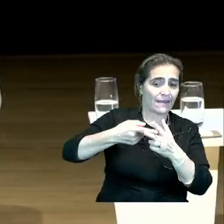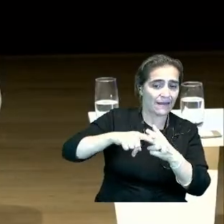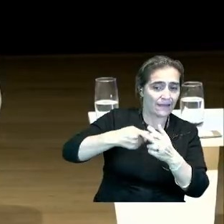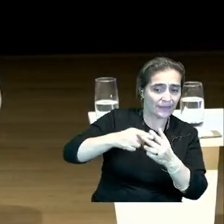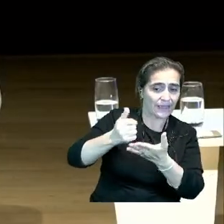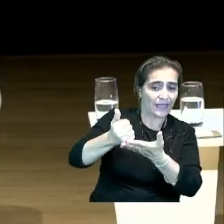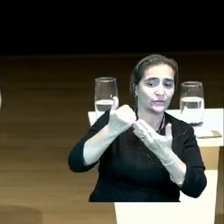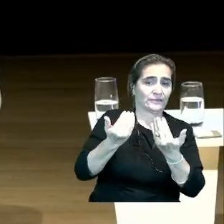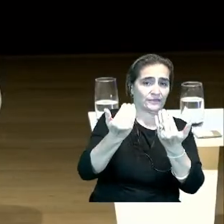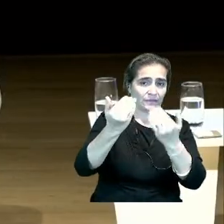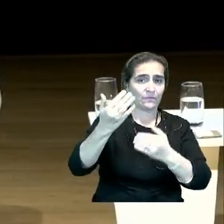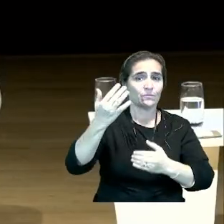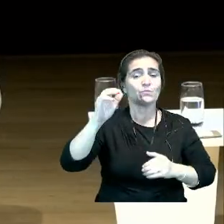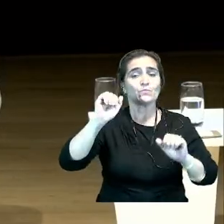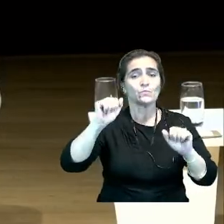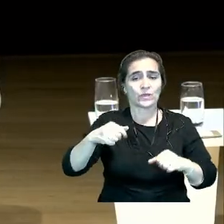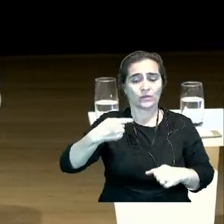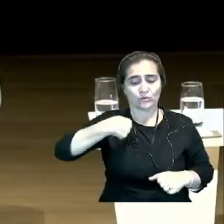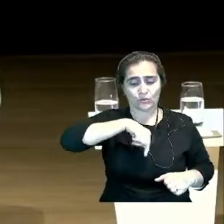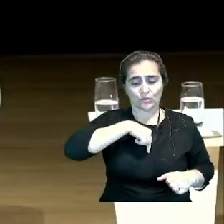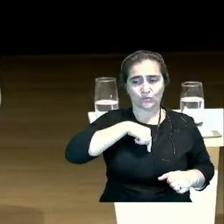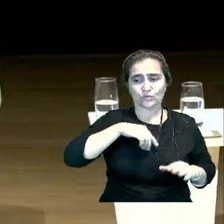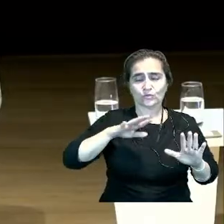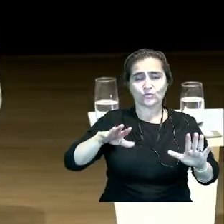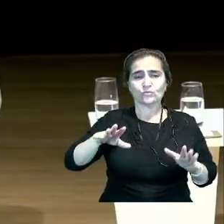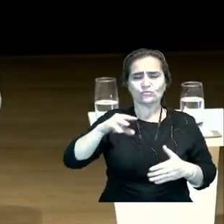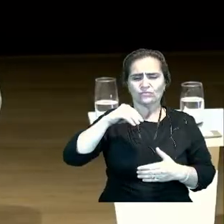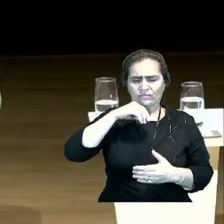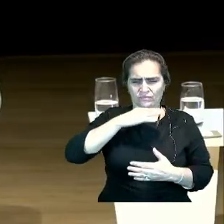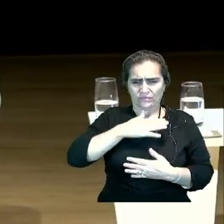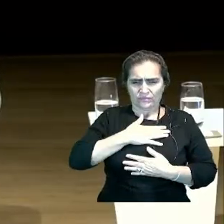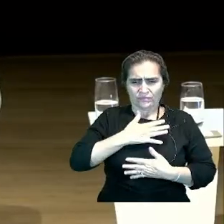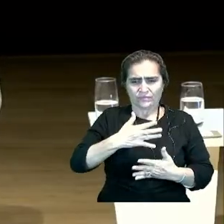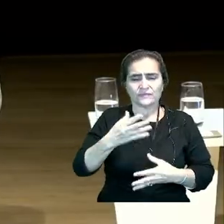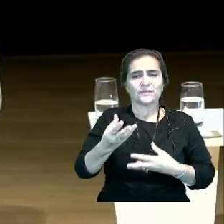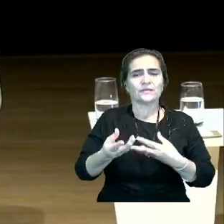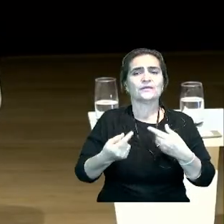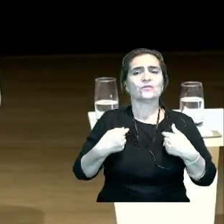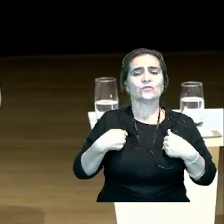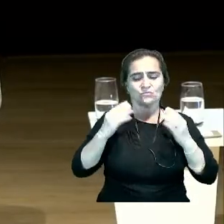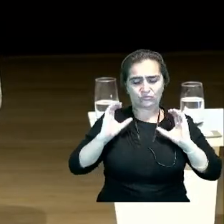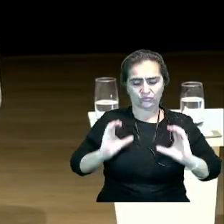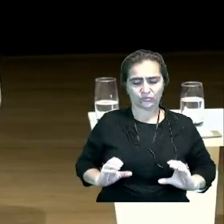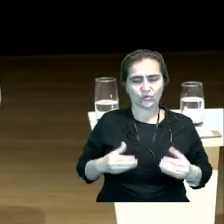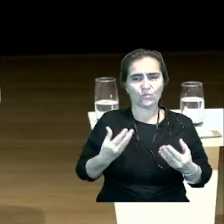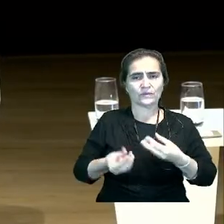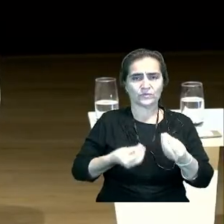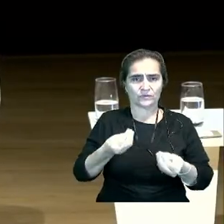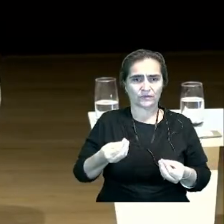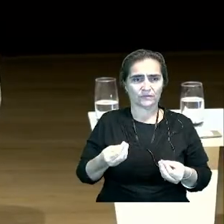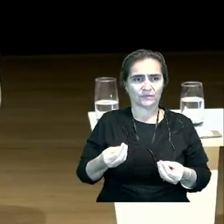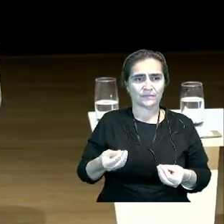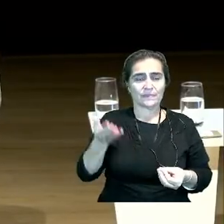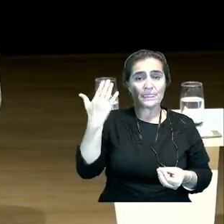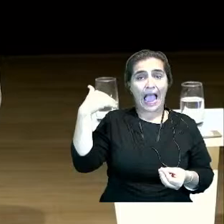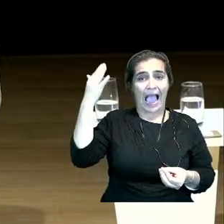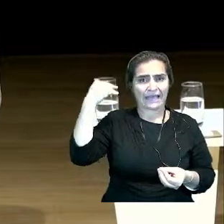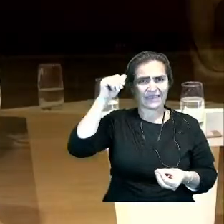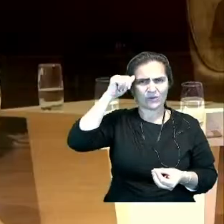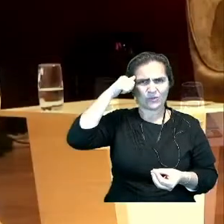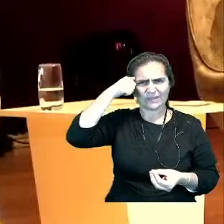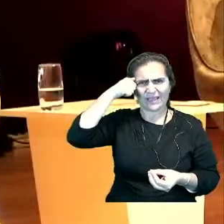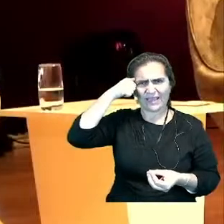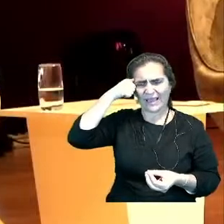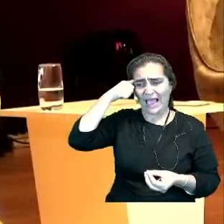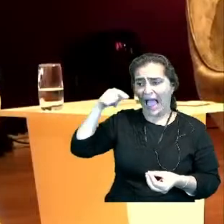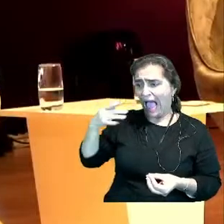humanity, I think we're following down the wrong path. We need to think about the center or basic element of our